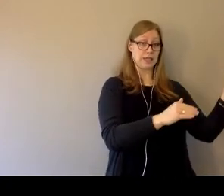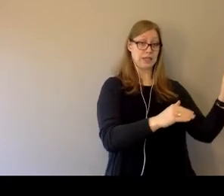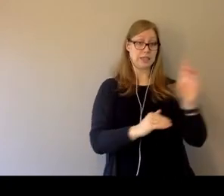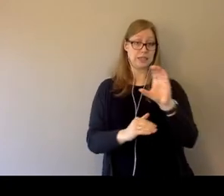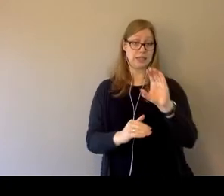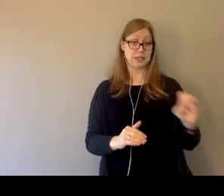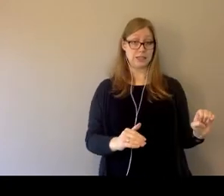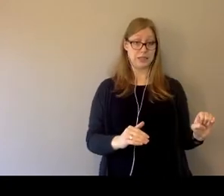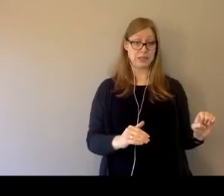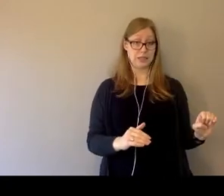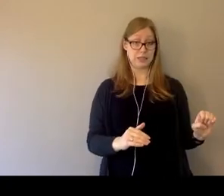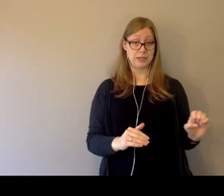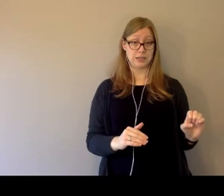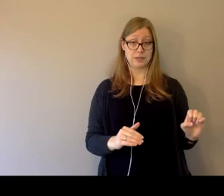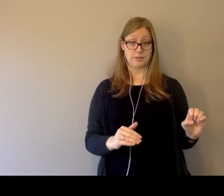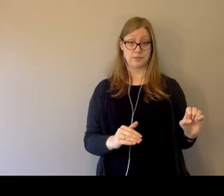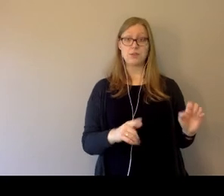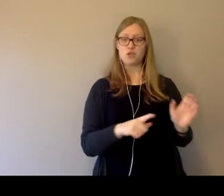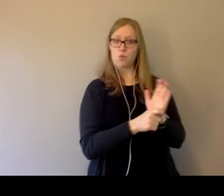so angle